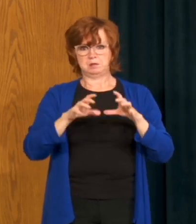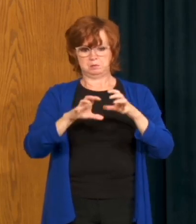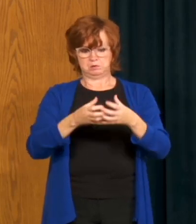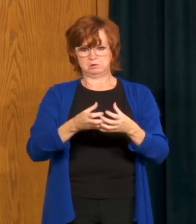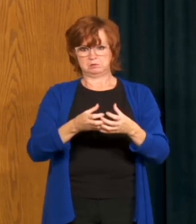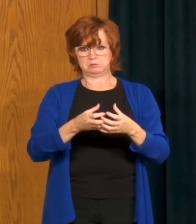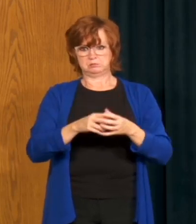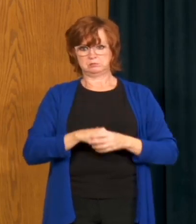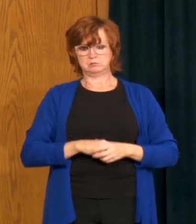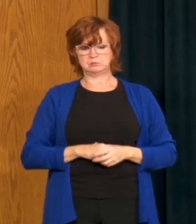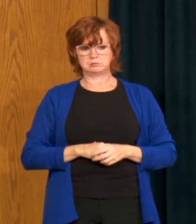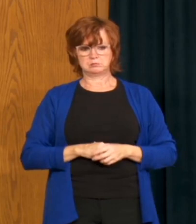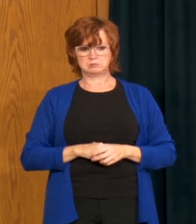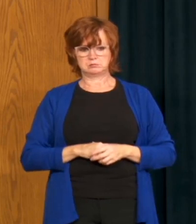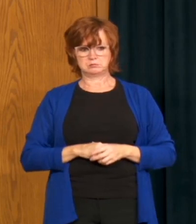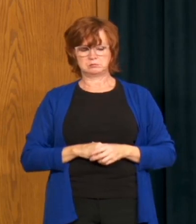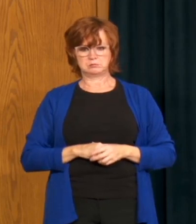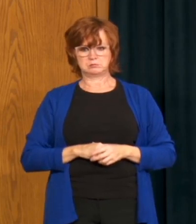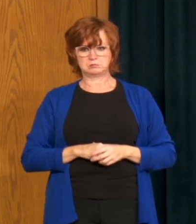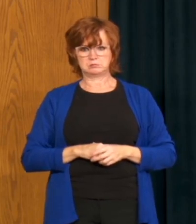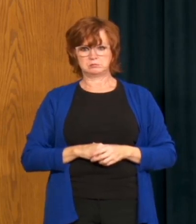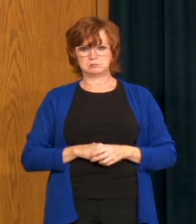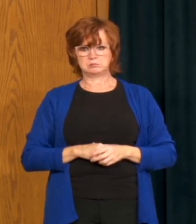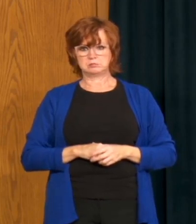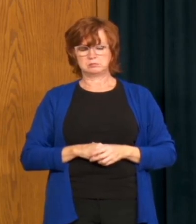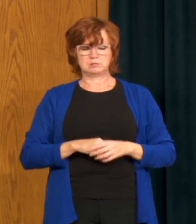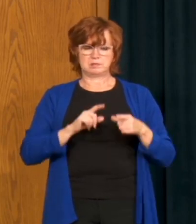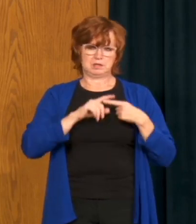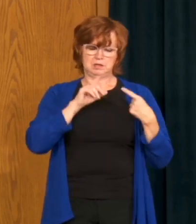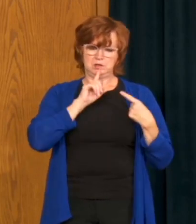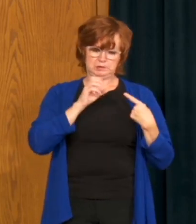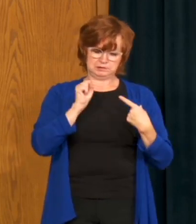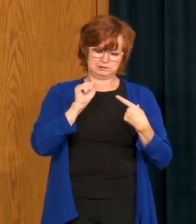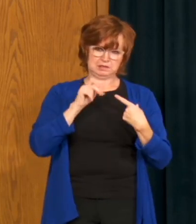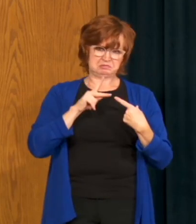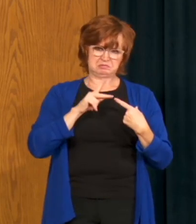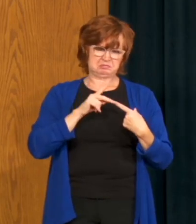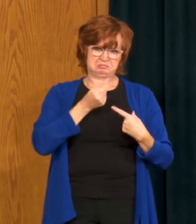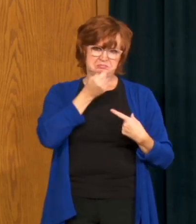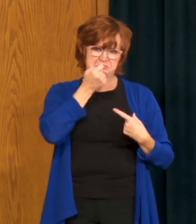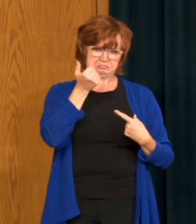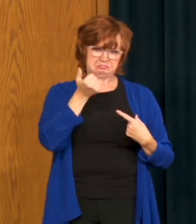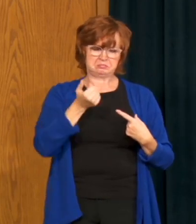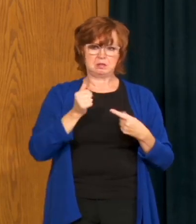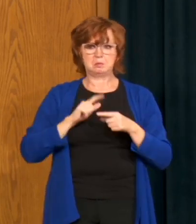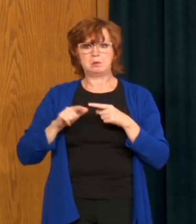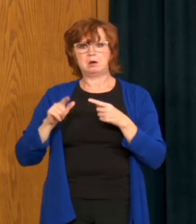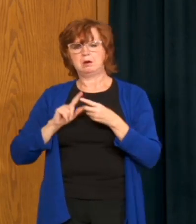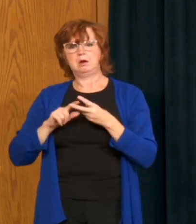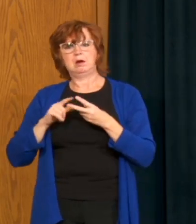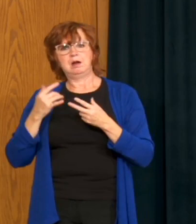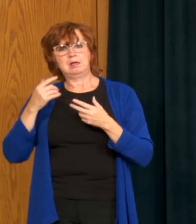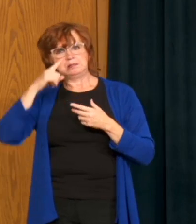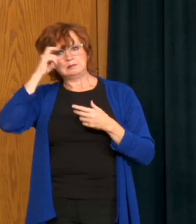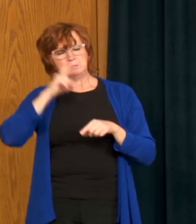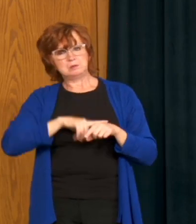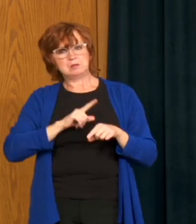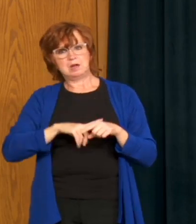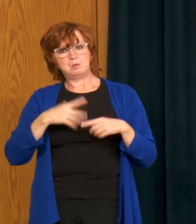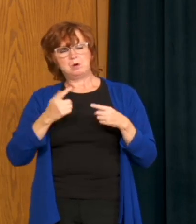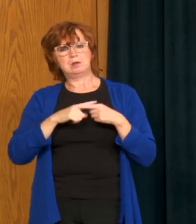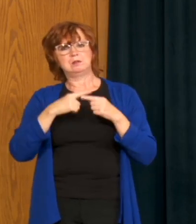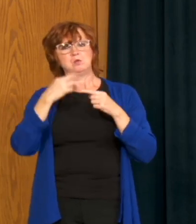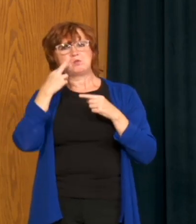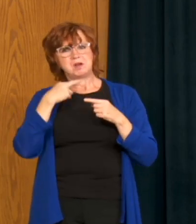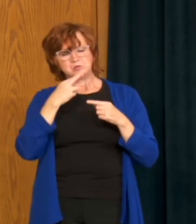has been an increase in transmission. And again, I think it's summer, people want to be outside, restaurants and bars are open, but we just